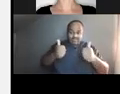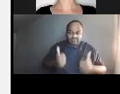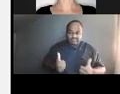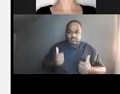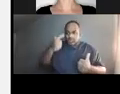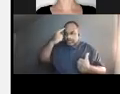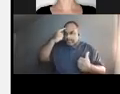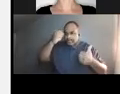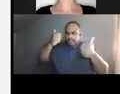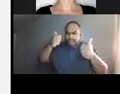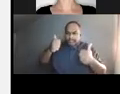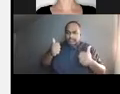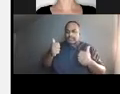mental